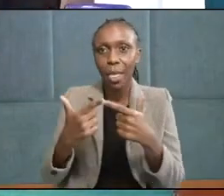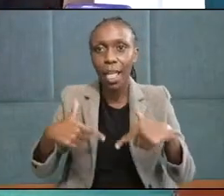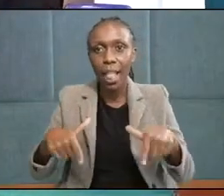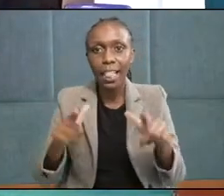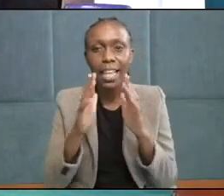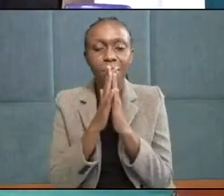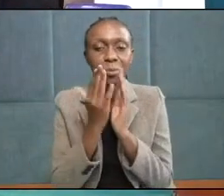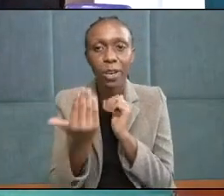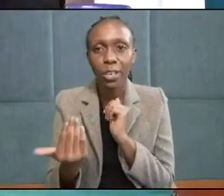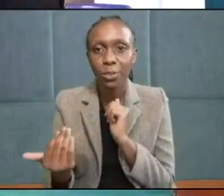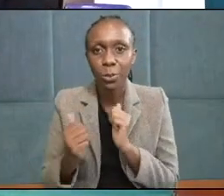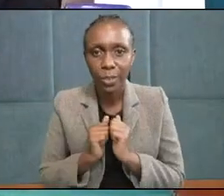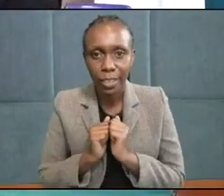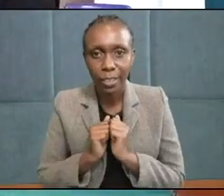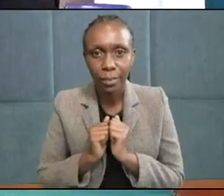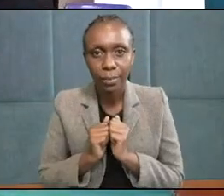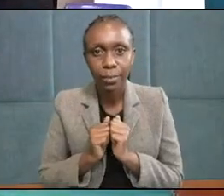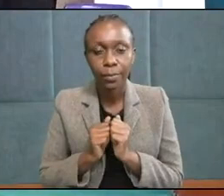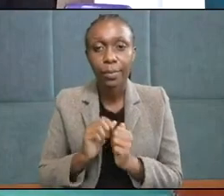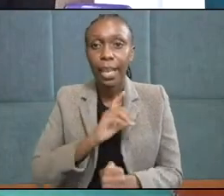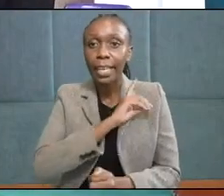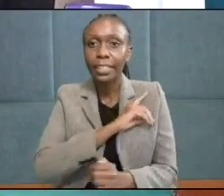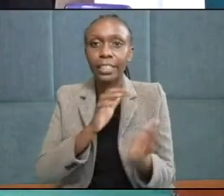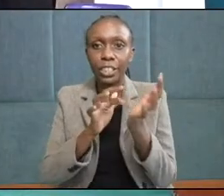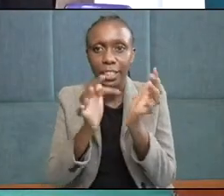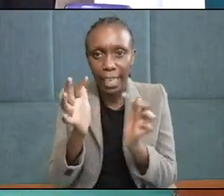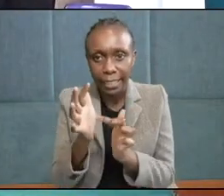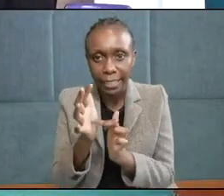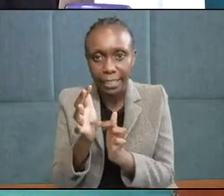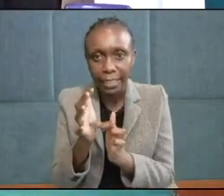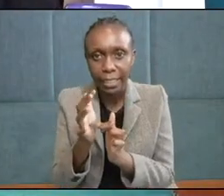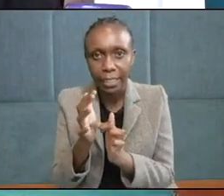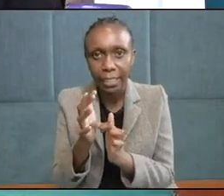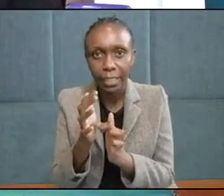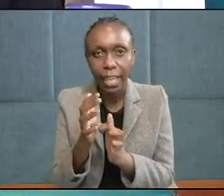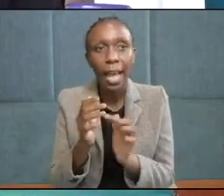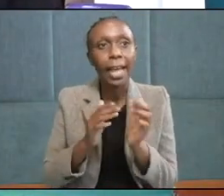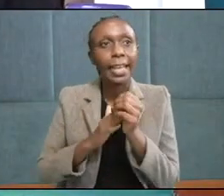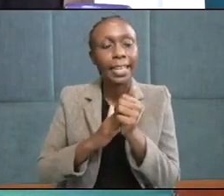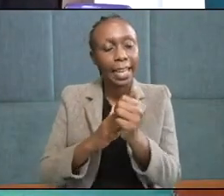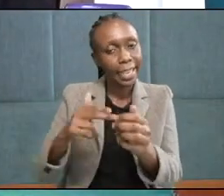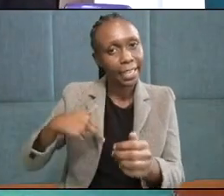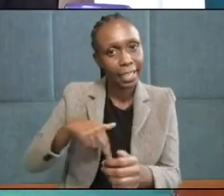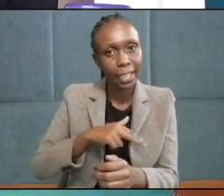pray, children. Dear Jesus, guide us,